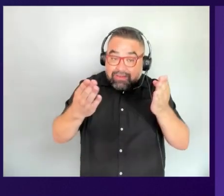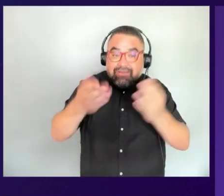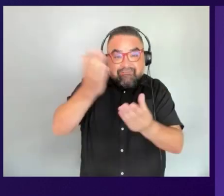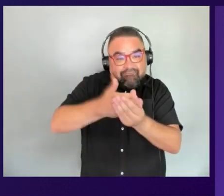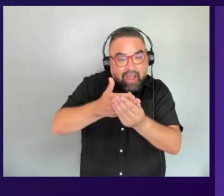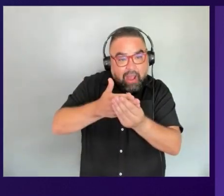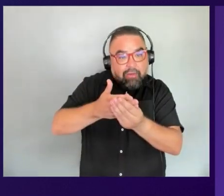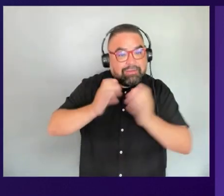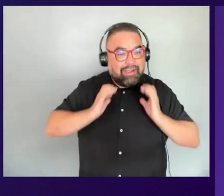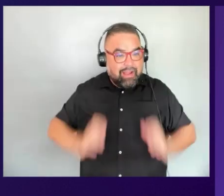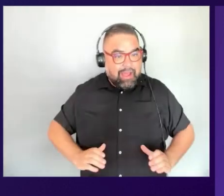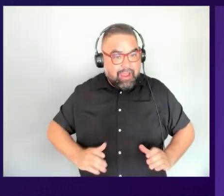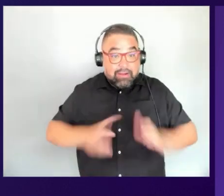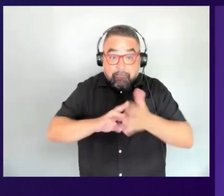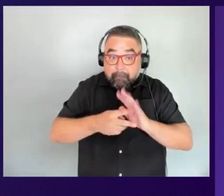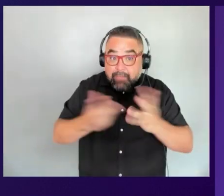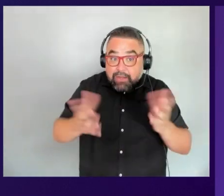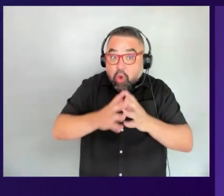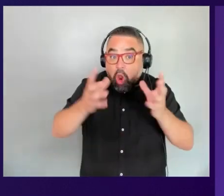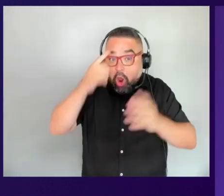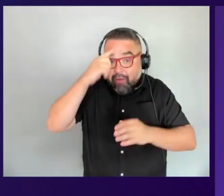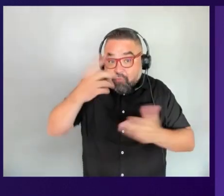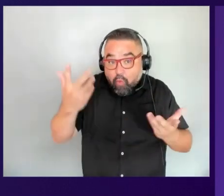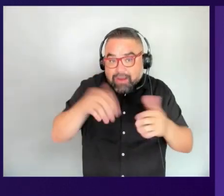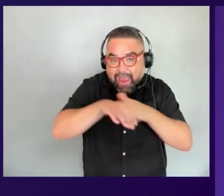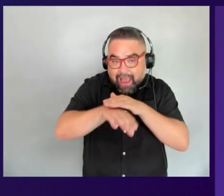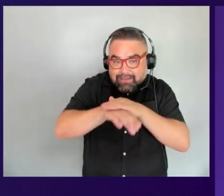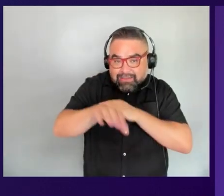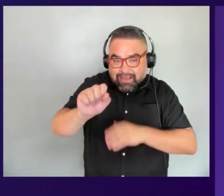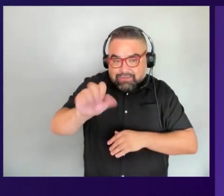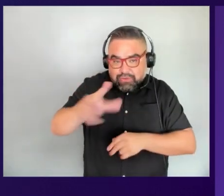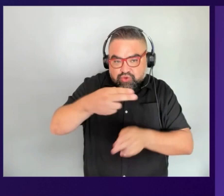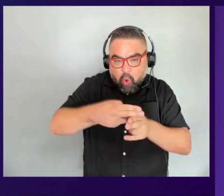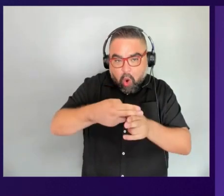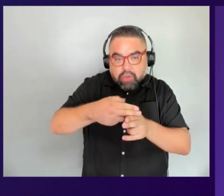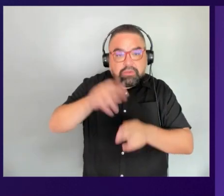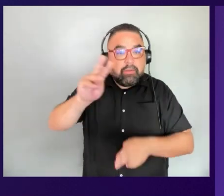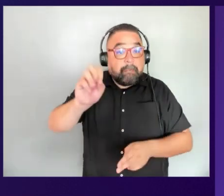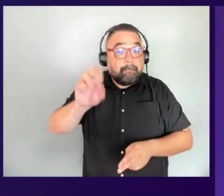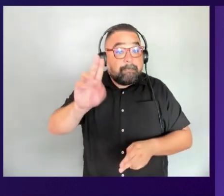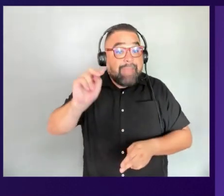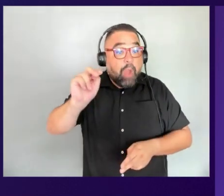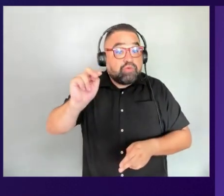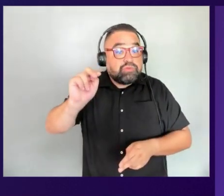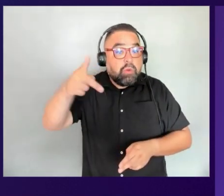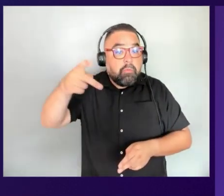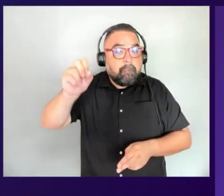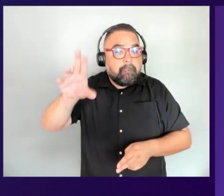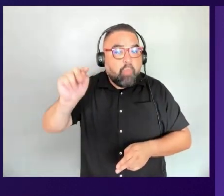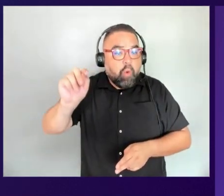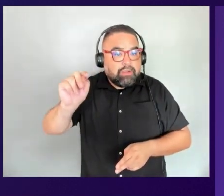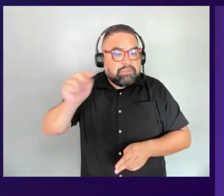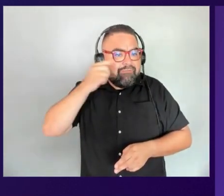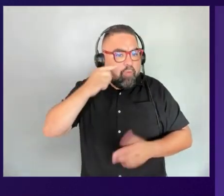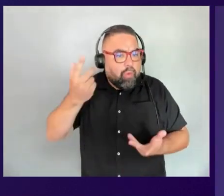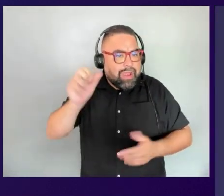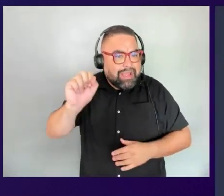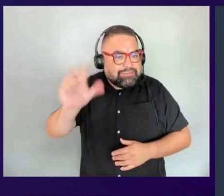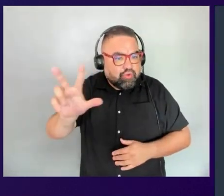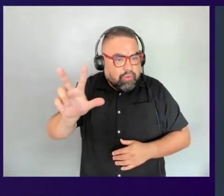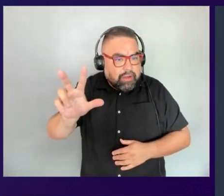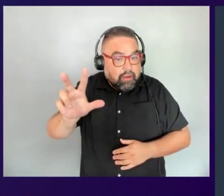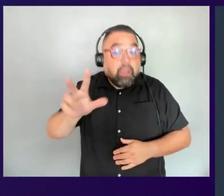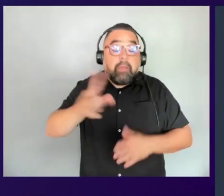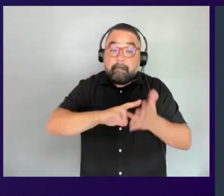high throughput access to Amazon S3. It's called Mountpoint for Amazon S3. Using Mountpoint for Amazon S3, you can